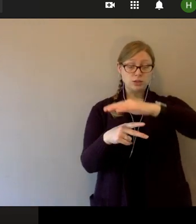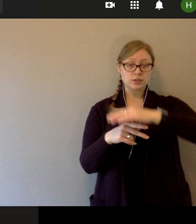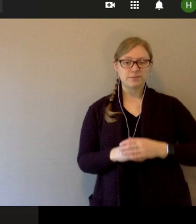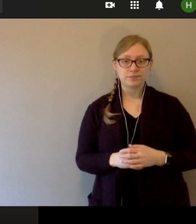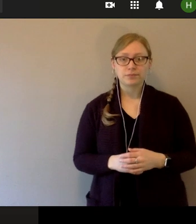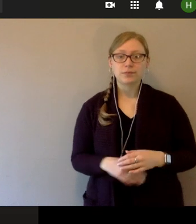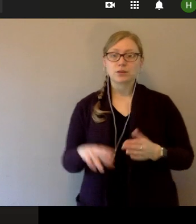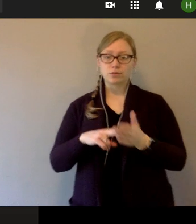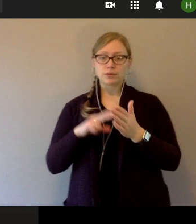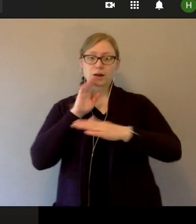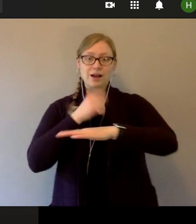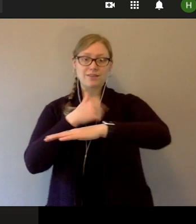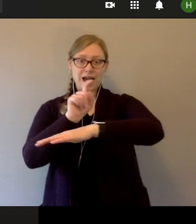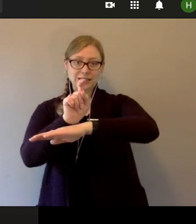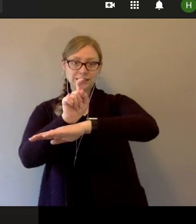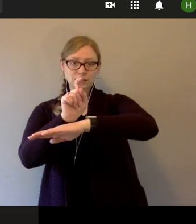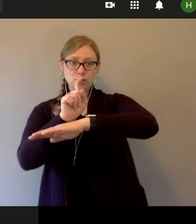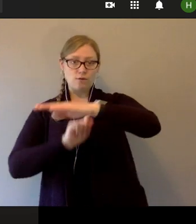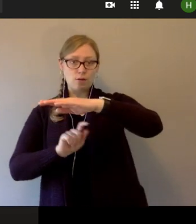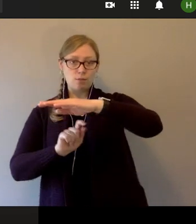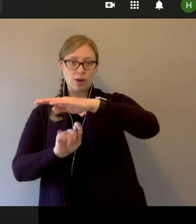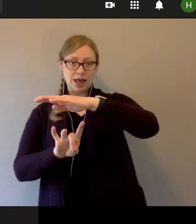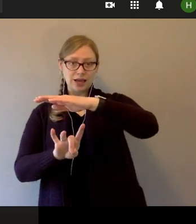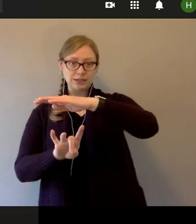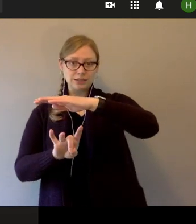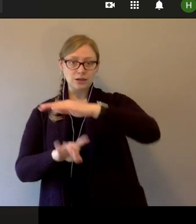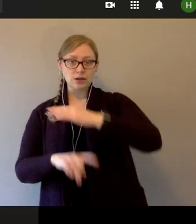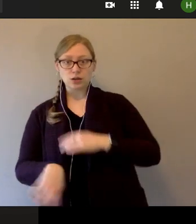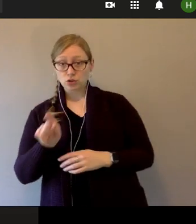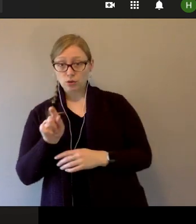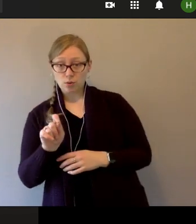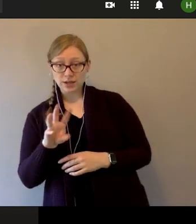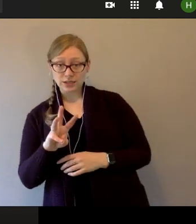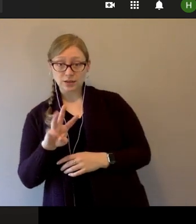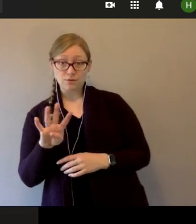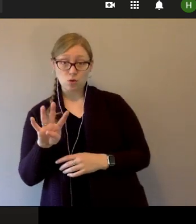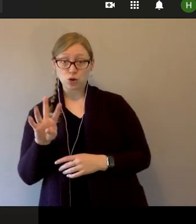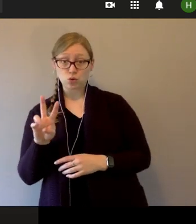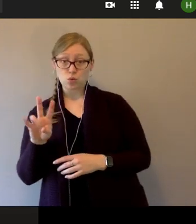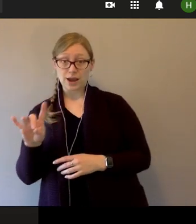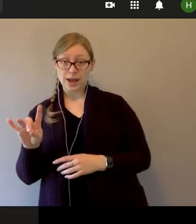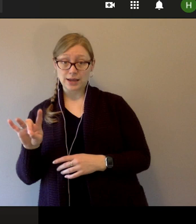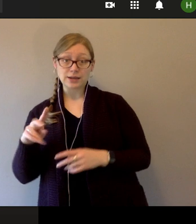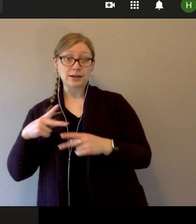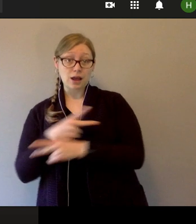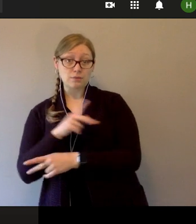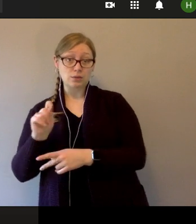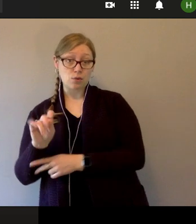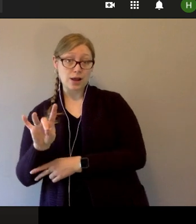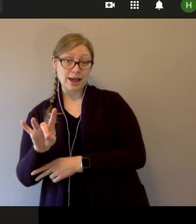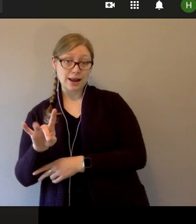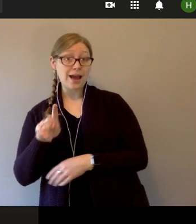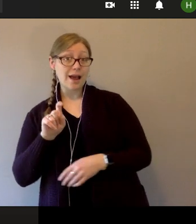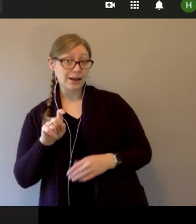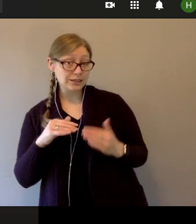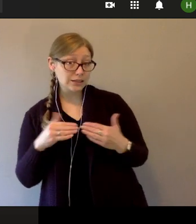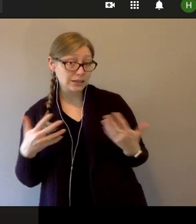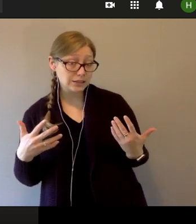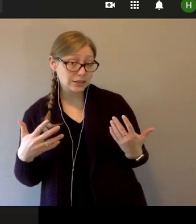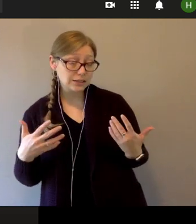0.8. So I'm going to multiply 0.6428 times 0.8, and x is going to be equal to